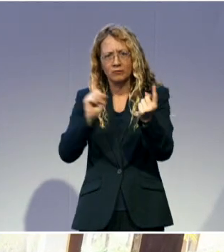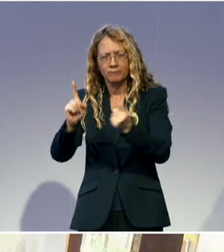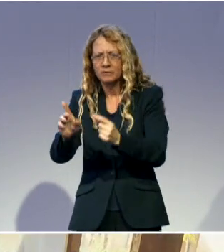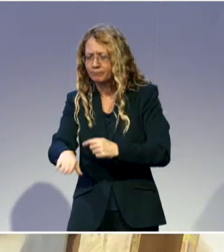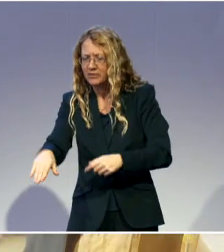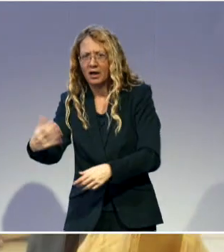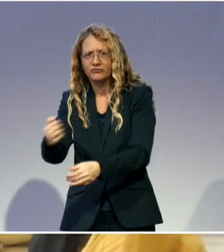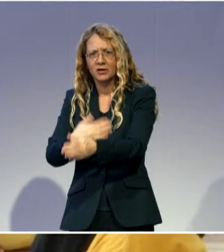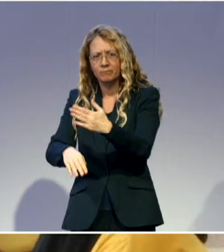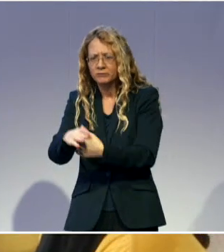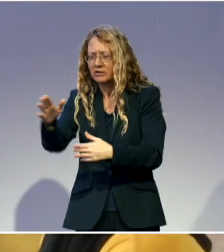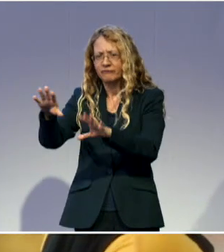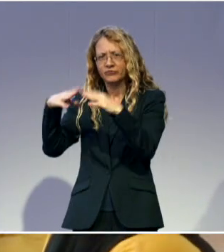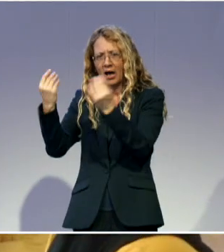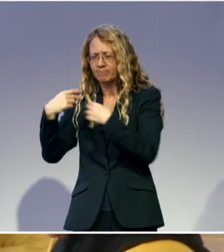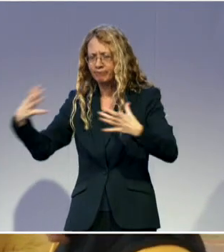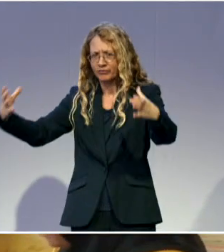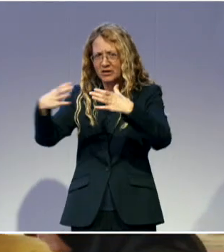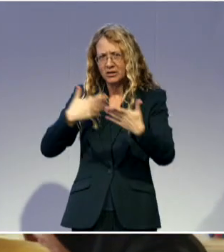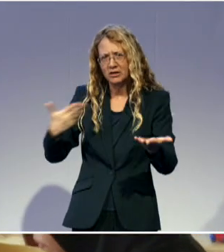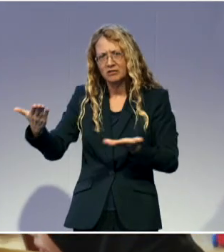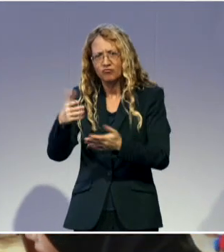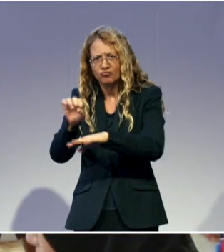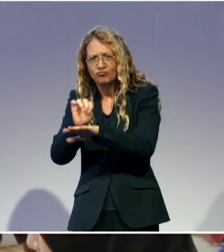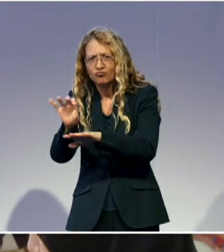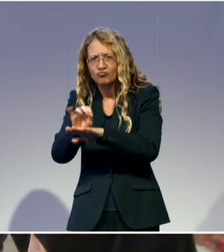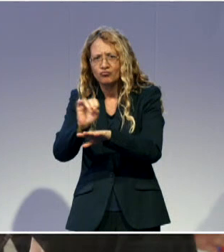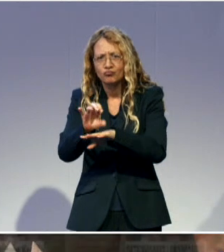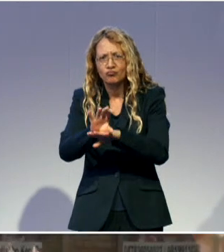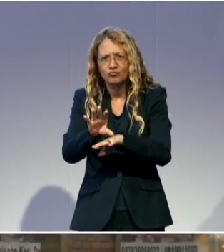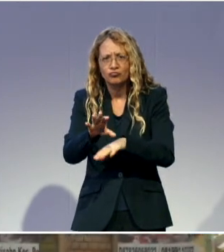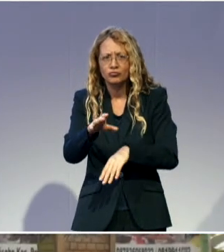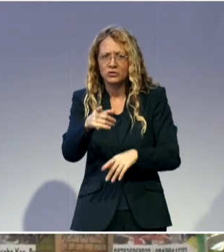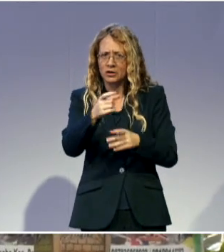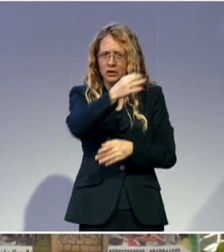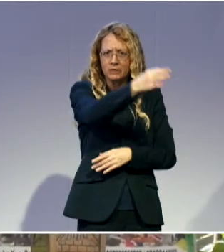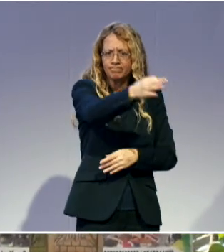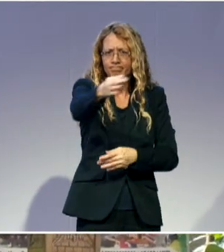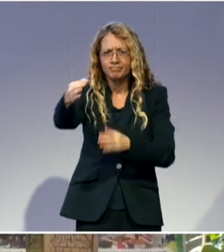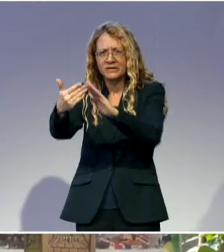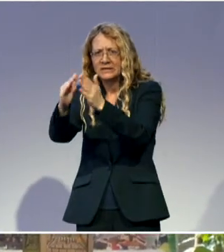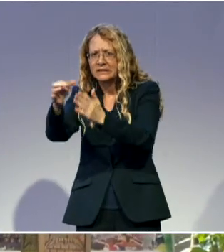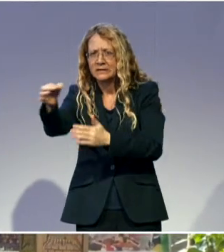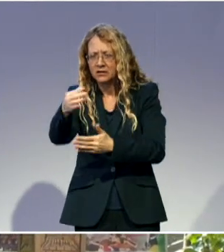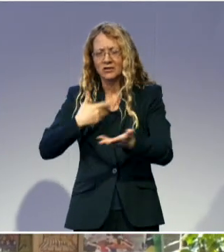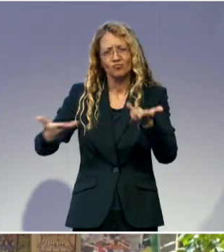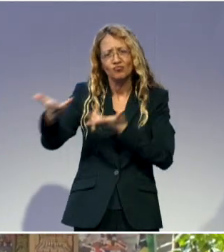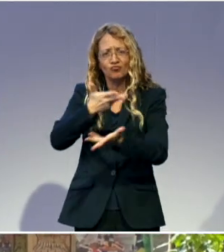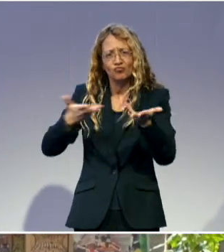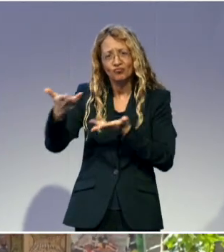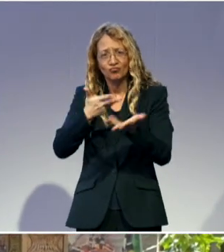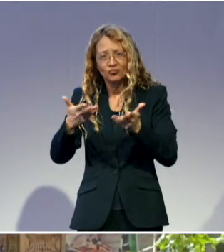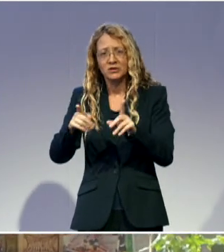and exchange skills such as simple therapies and educational exercises so families can support their children at